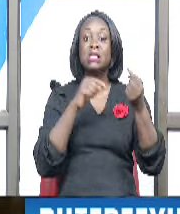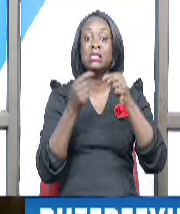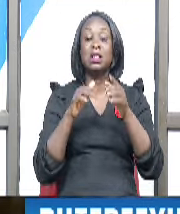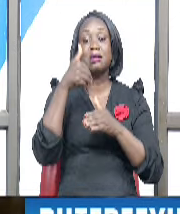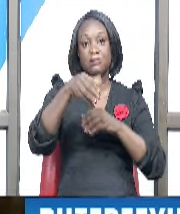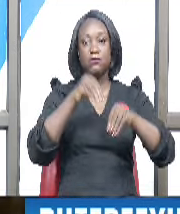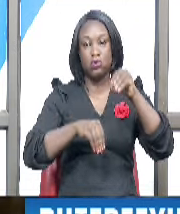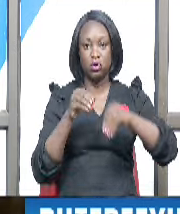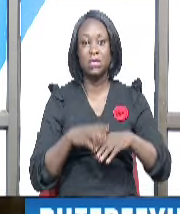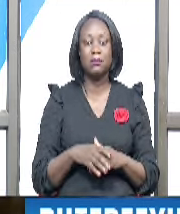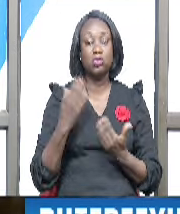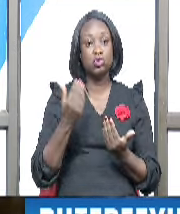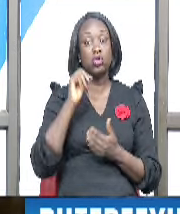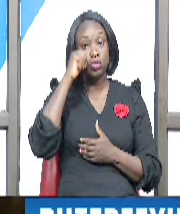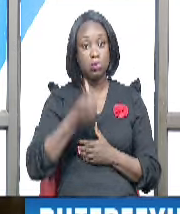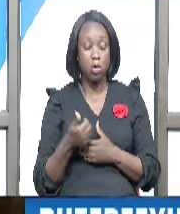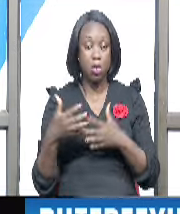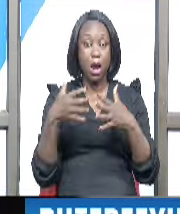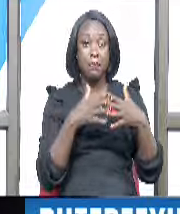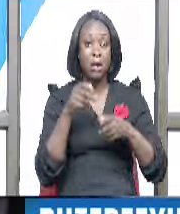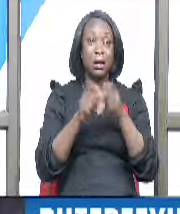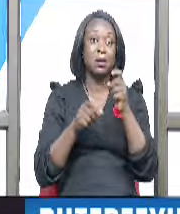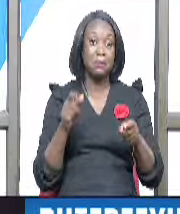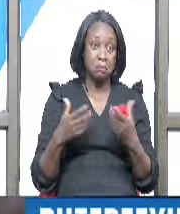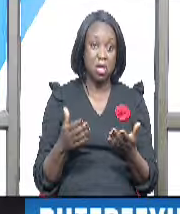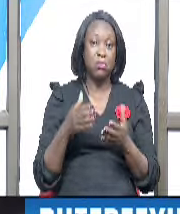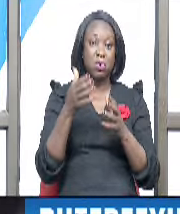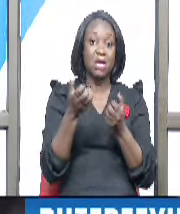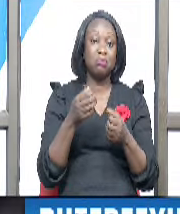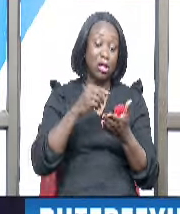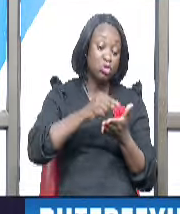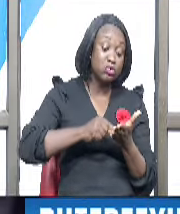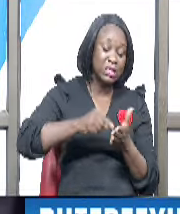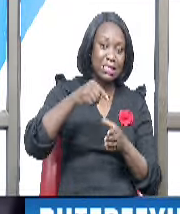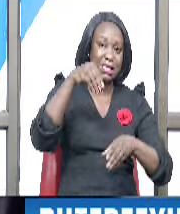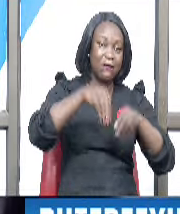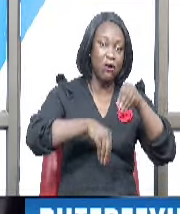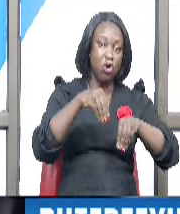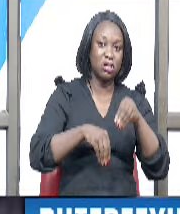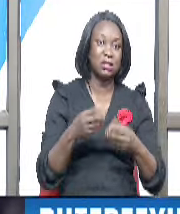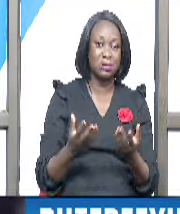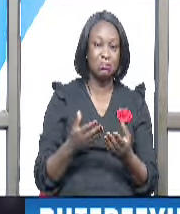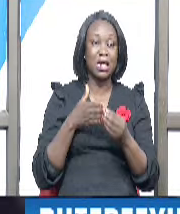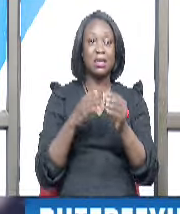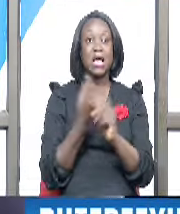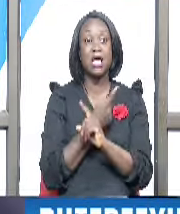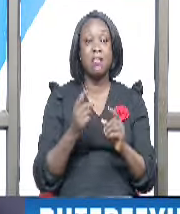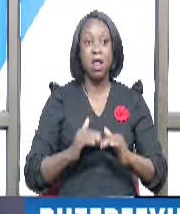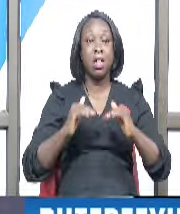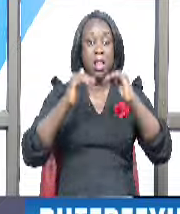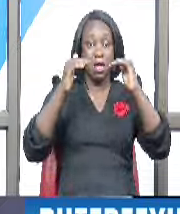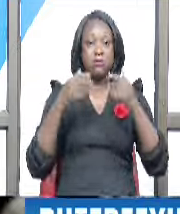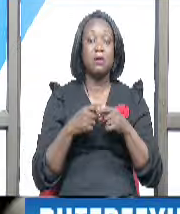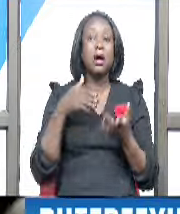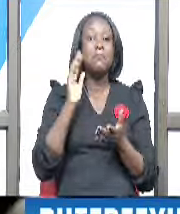Olunako olwenkya bannansi b'eggwanga lya Amerika lwe bagenda okukkira obubookisi mu butongole balonda abakulembeze baabwe ku mitendera egy'enjawulo naye